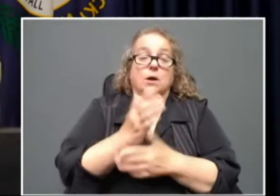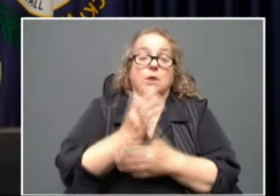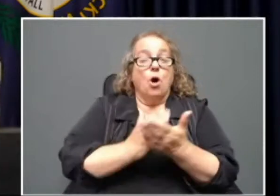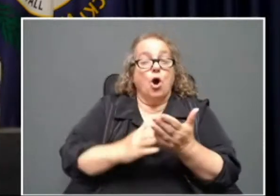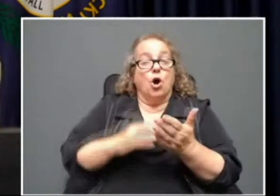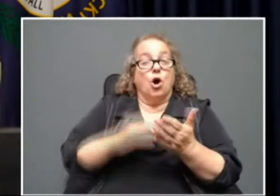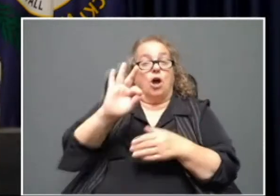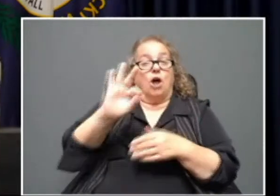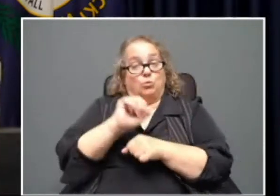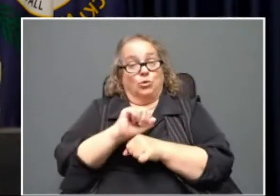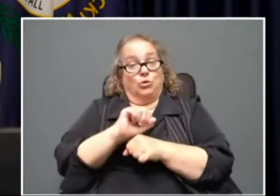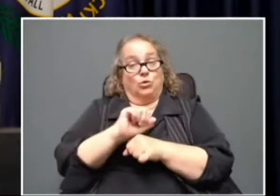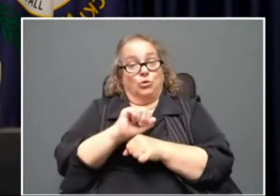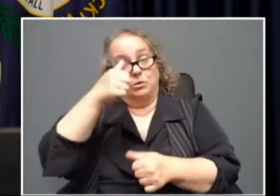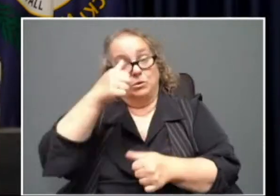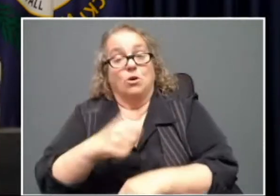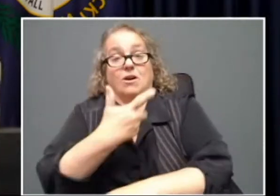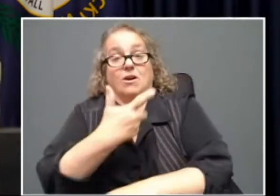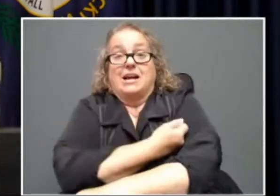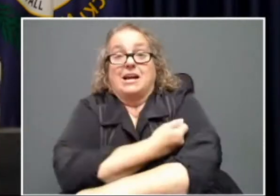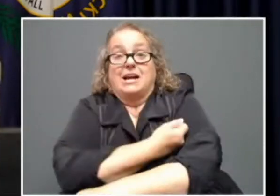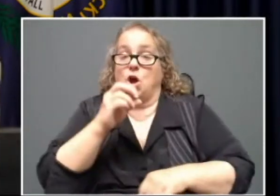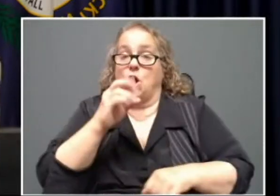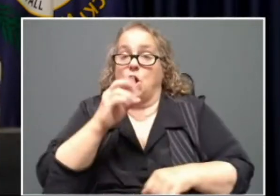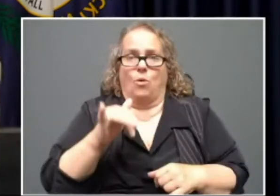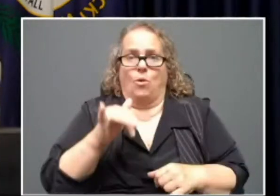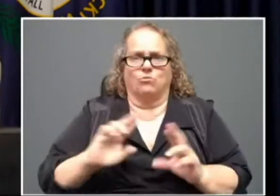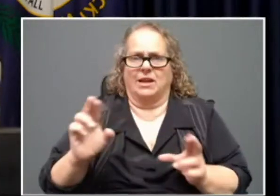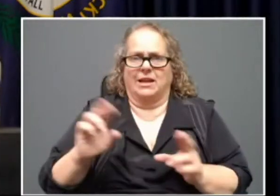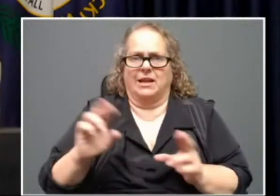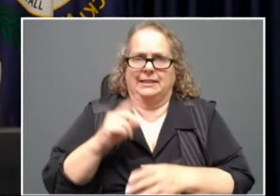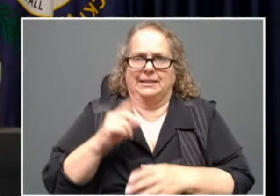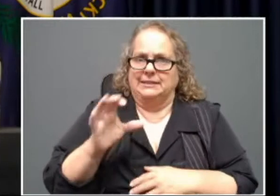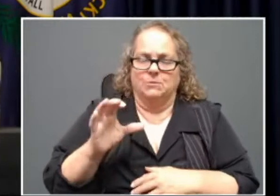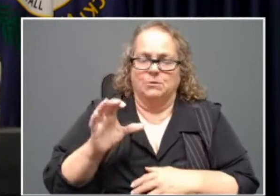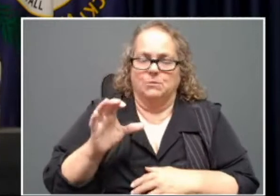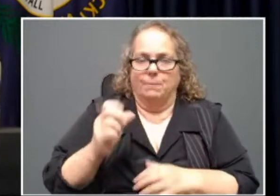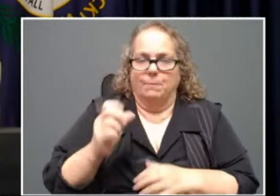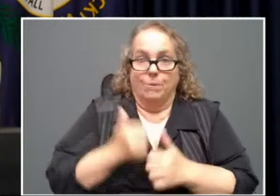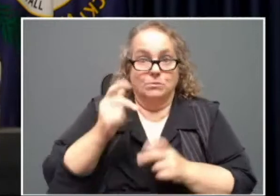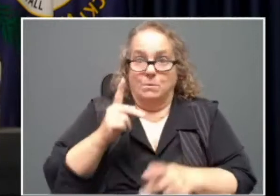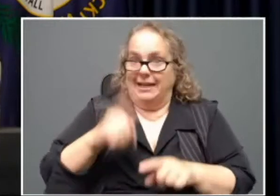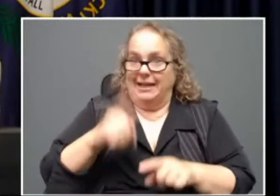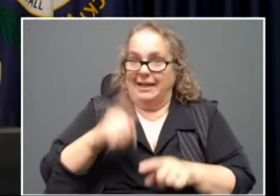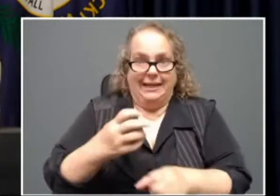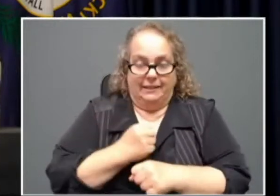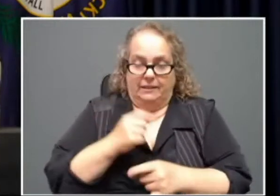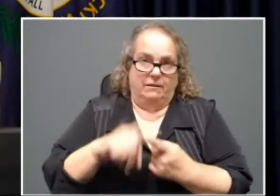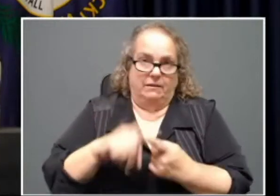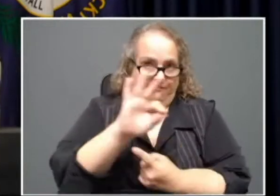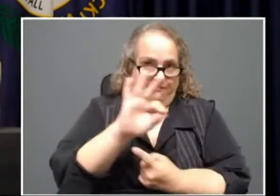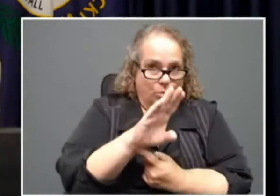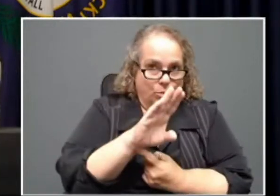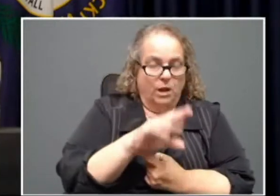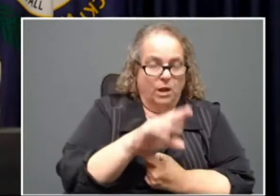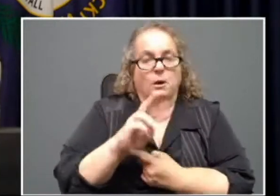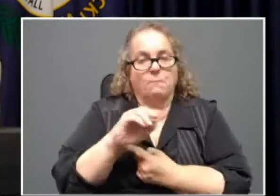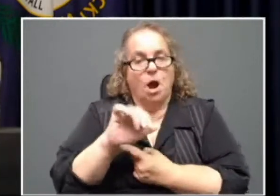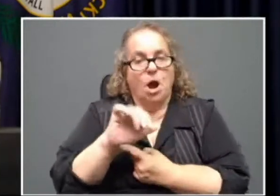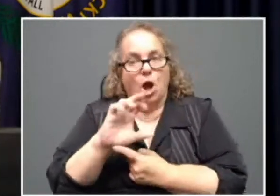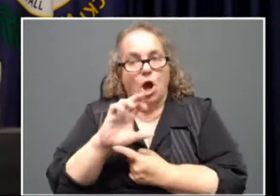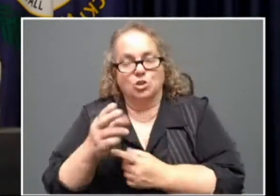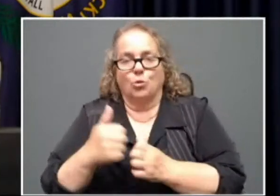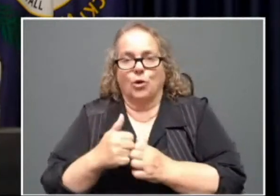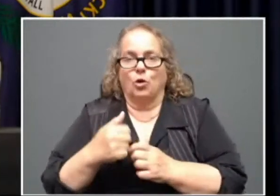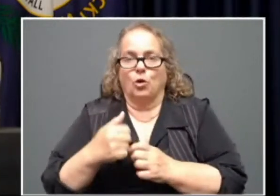vaccines were only available in December. Most people couldn't get them until February or March. With the 1 month that